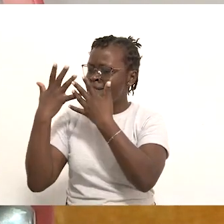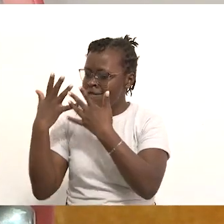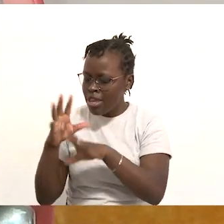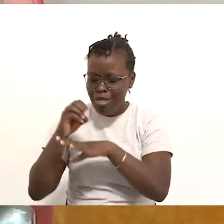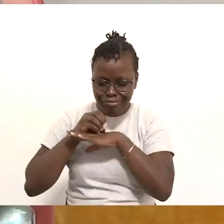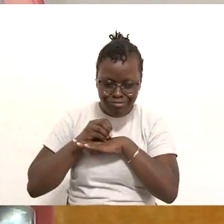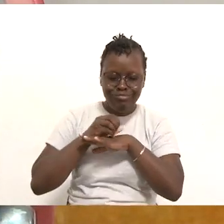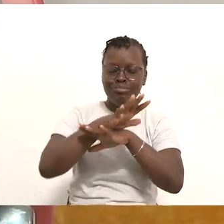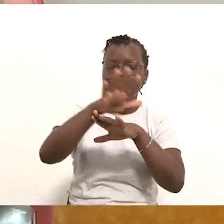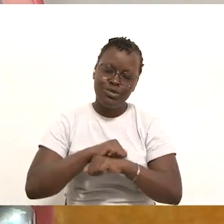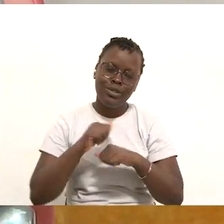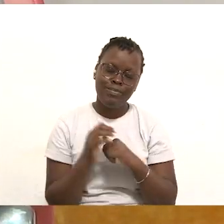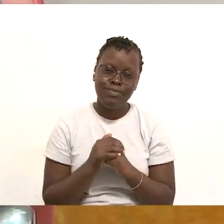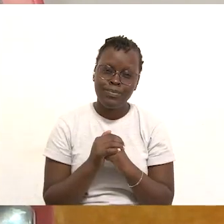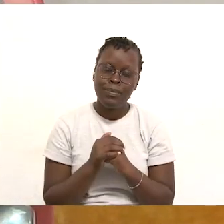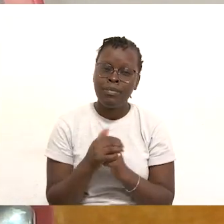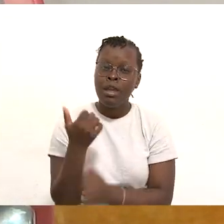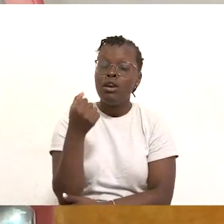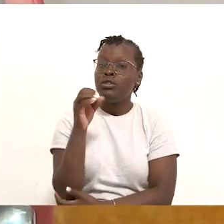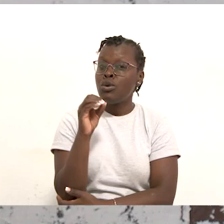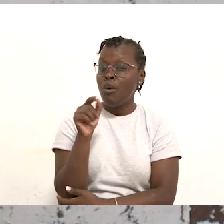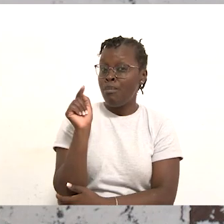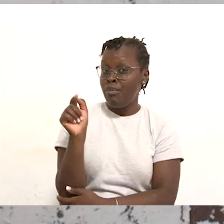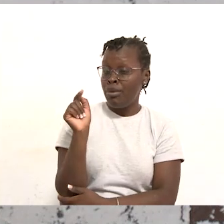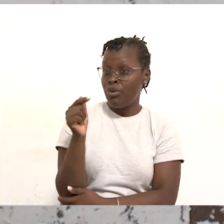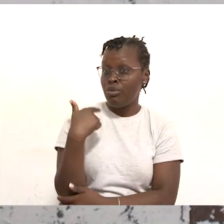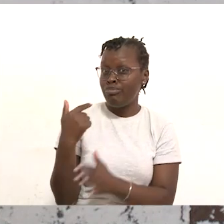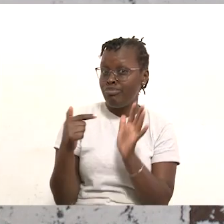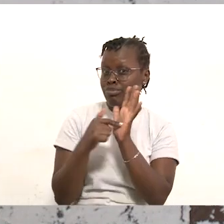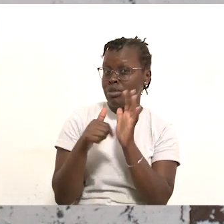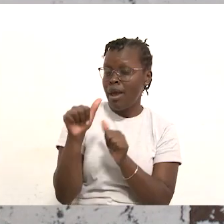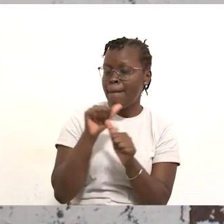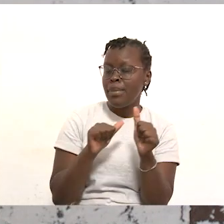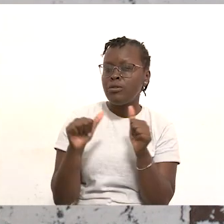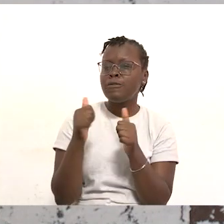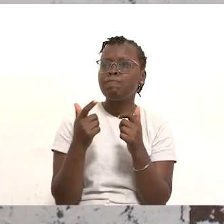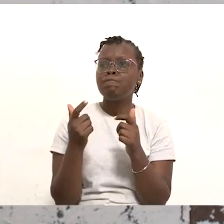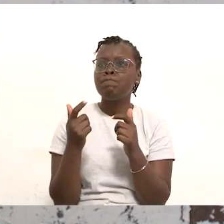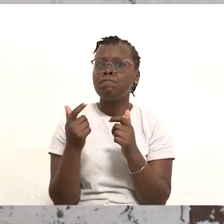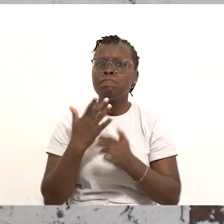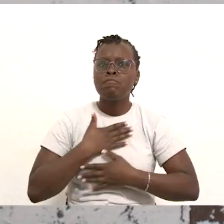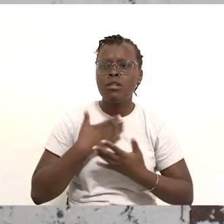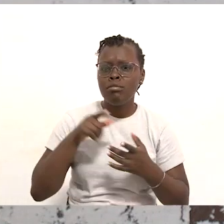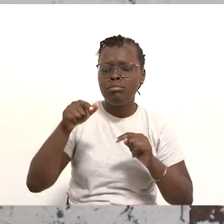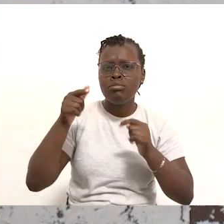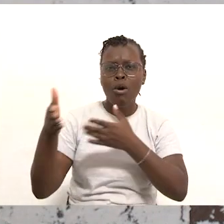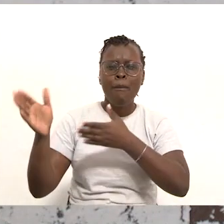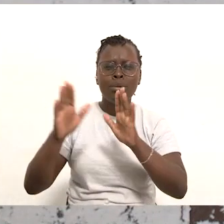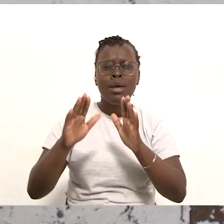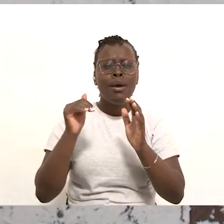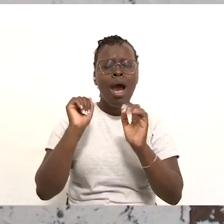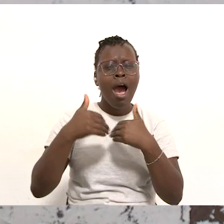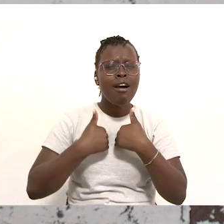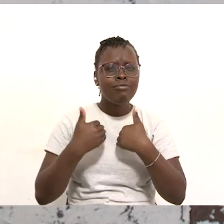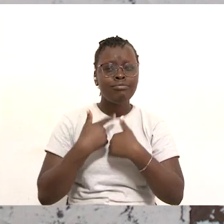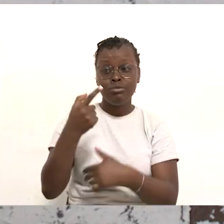those in remote Kenya. So the example that you cite about a pilot going well, there's excitement about this opportunity. Do we have the